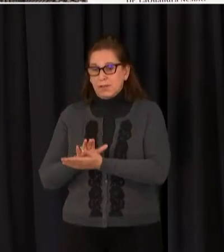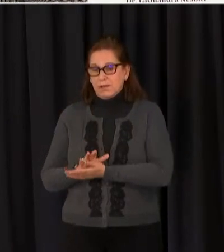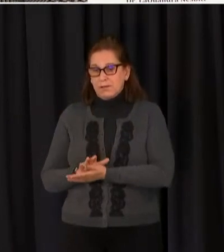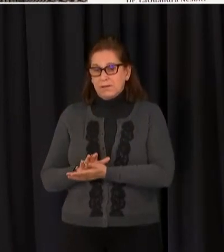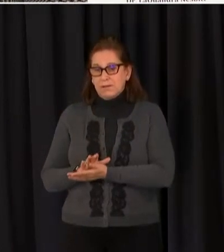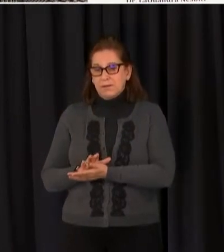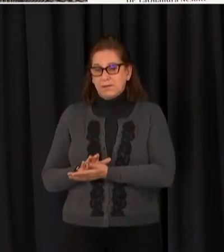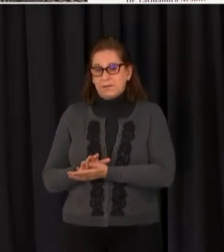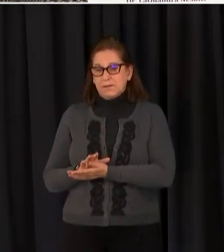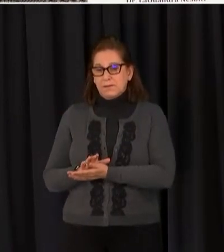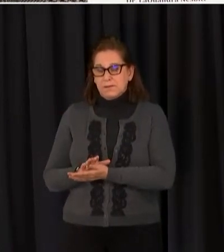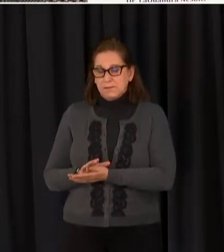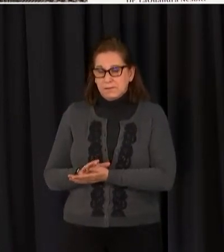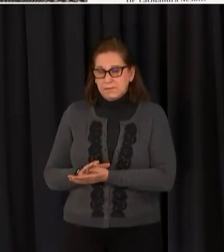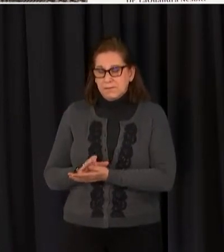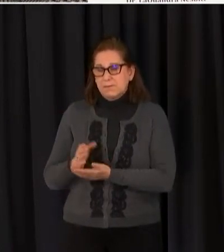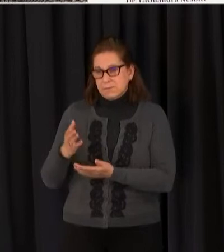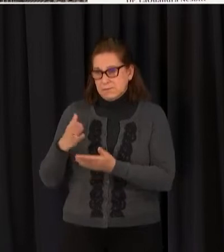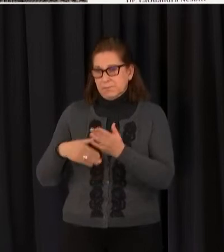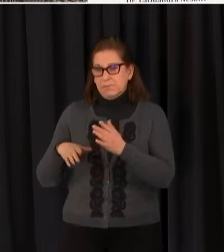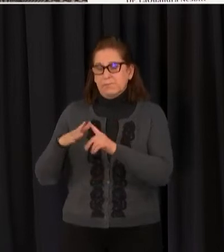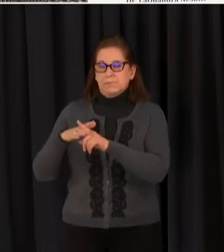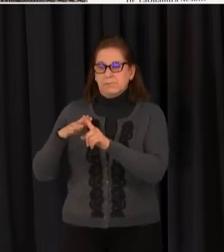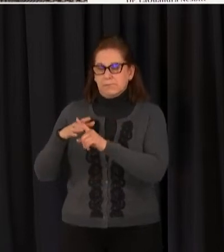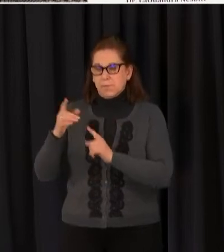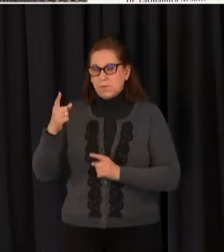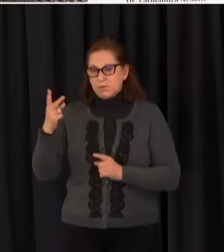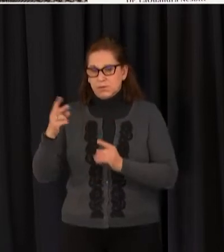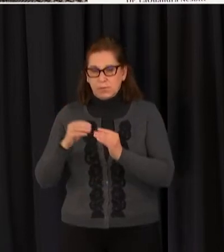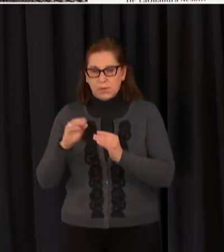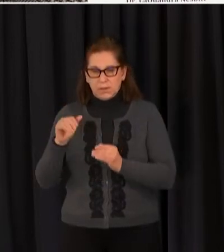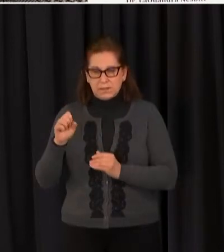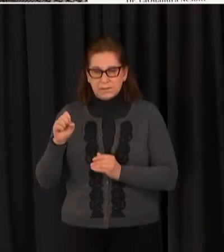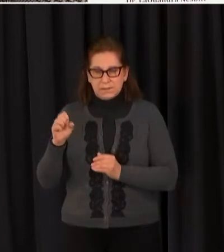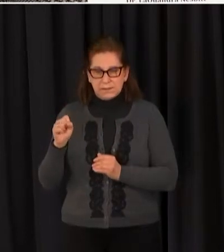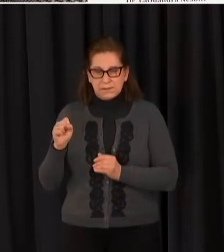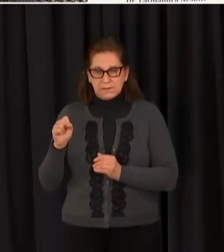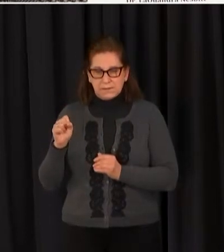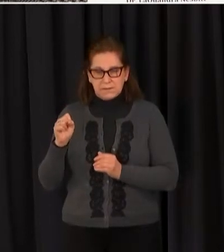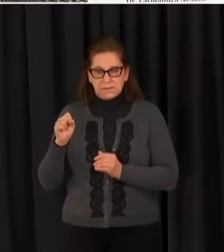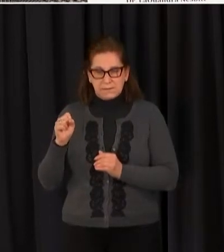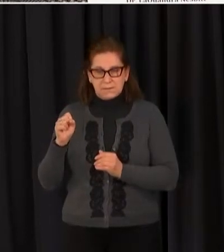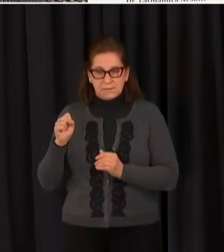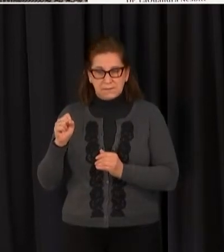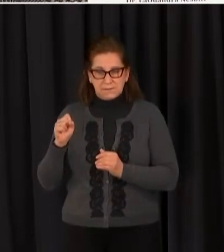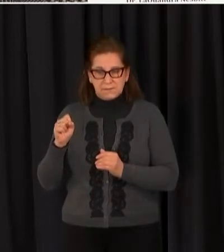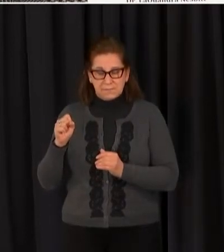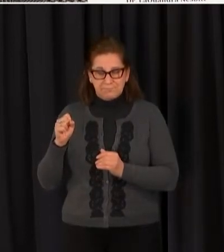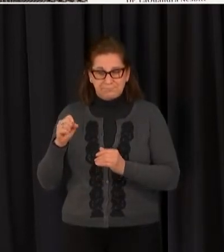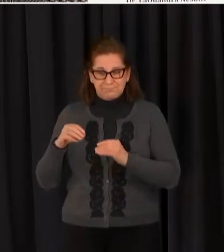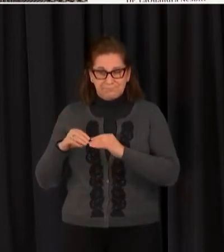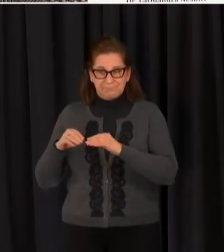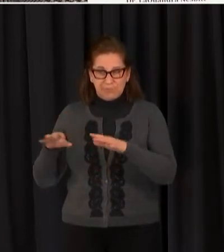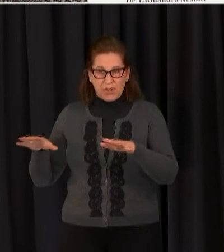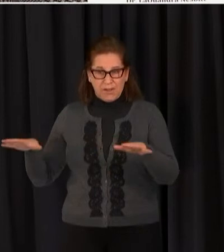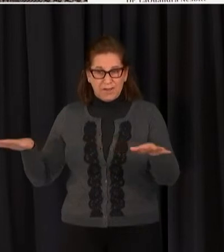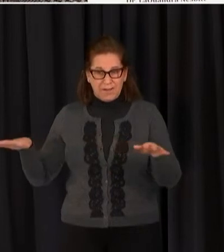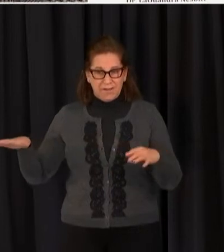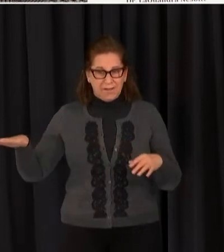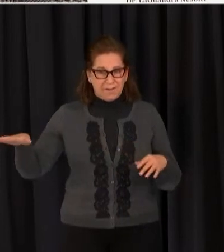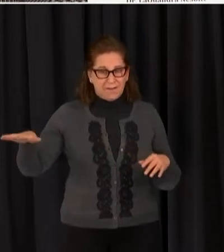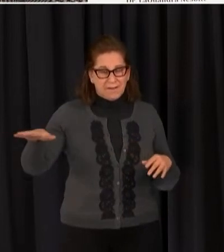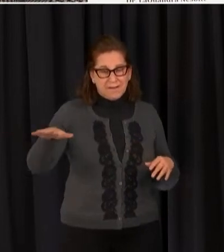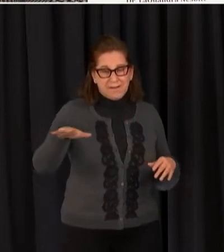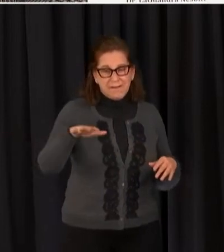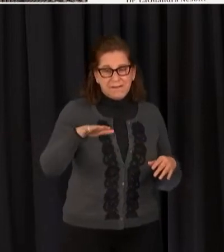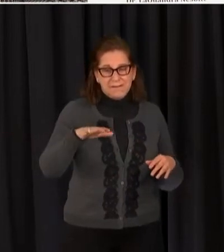cases. And while there have been 26, they are spread throughout the DC public school, public charter school, and